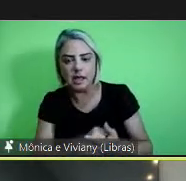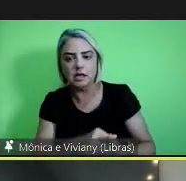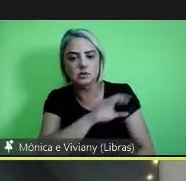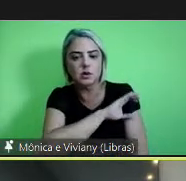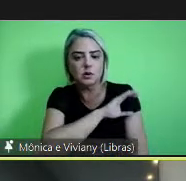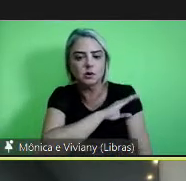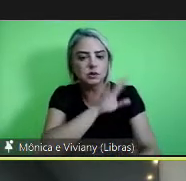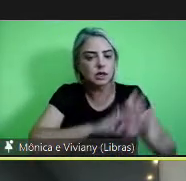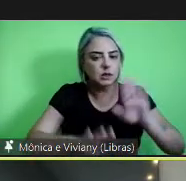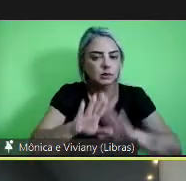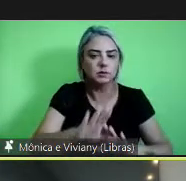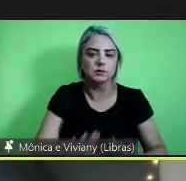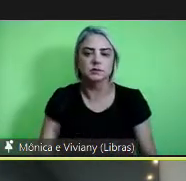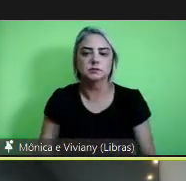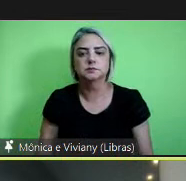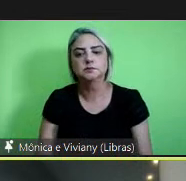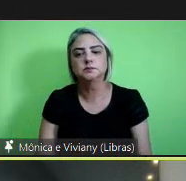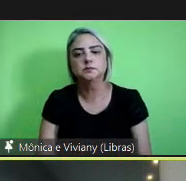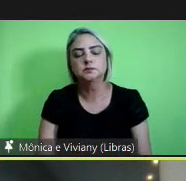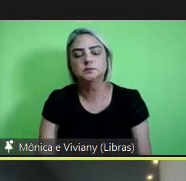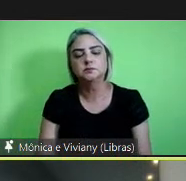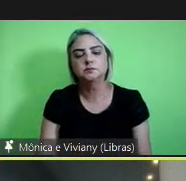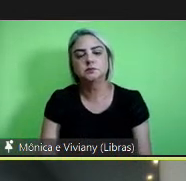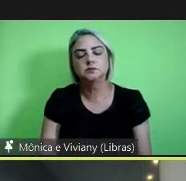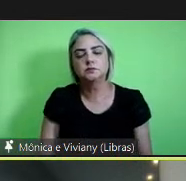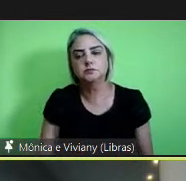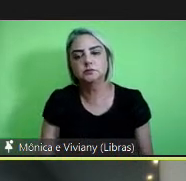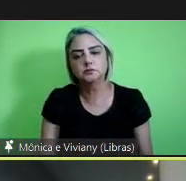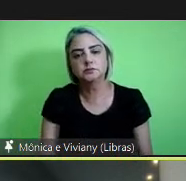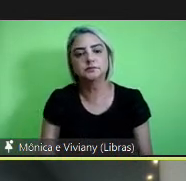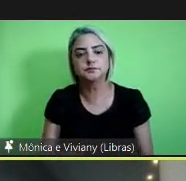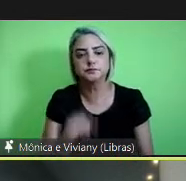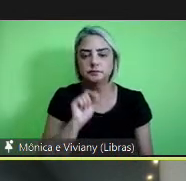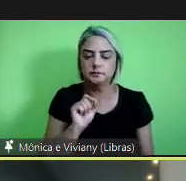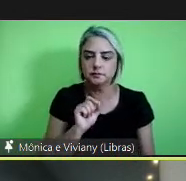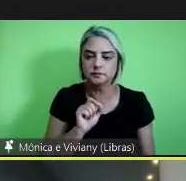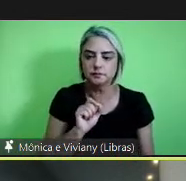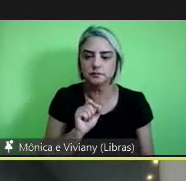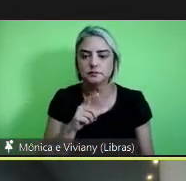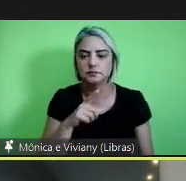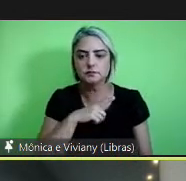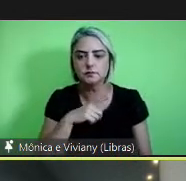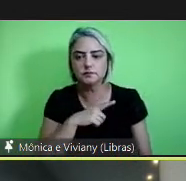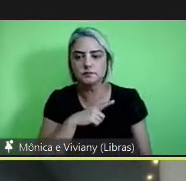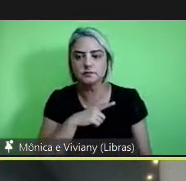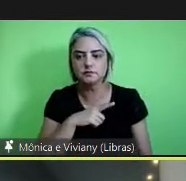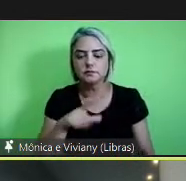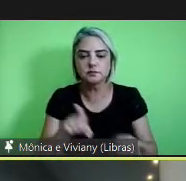physical education. And the APS was the lead part of this care.